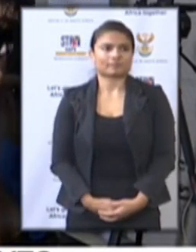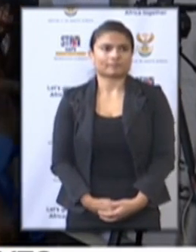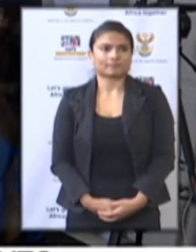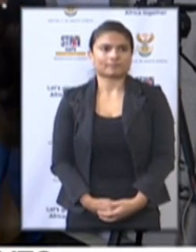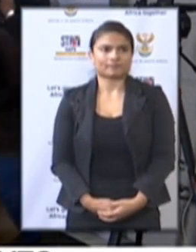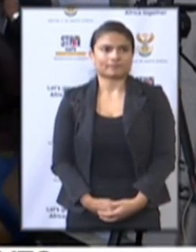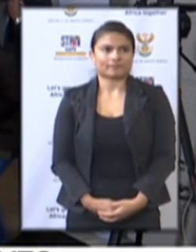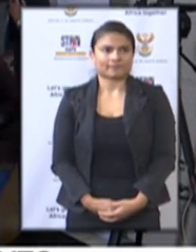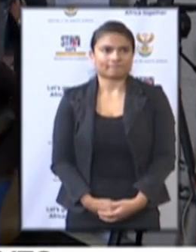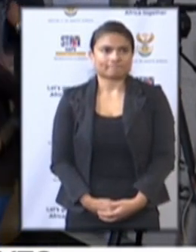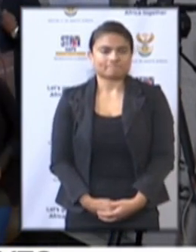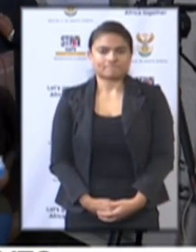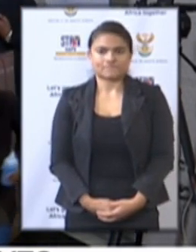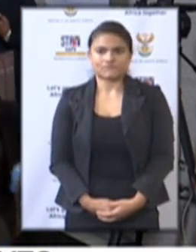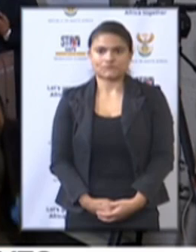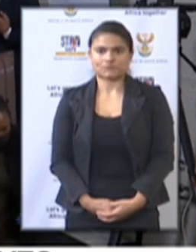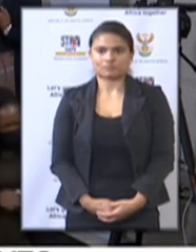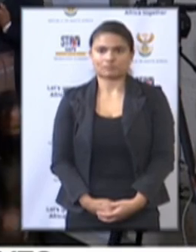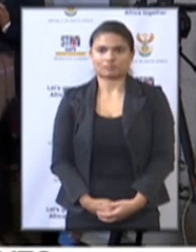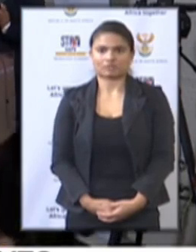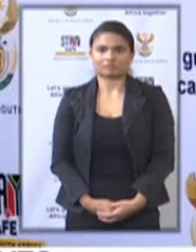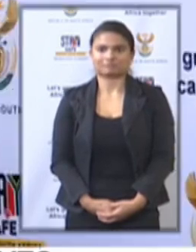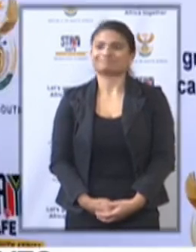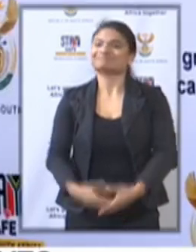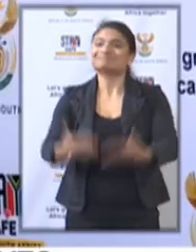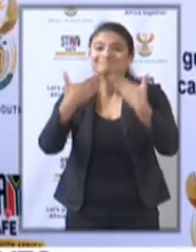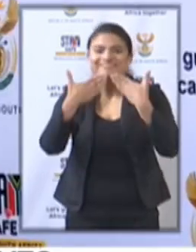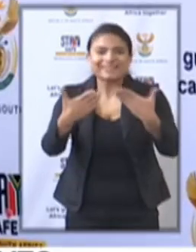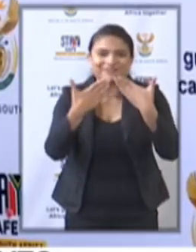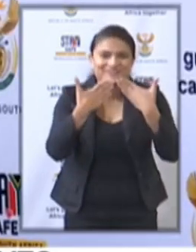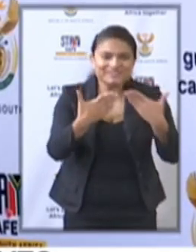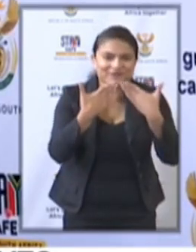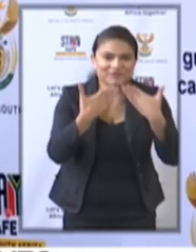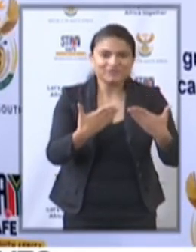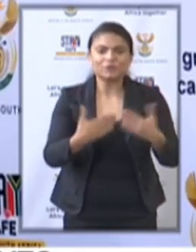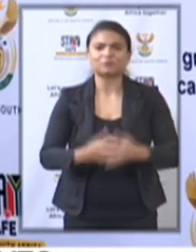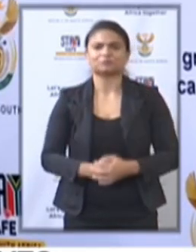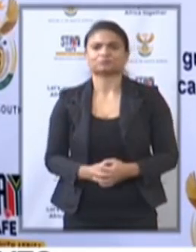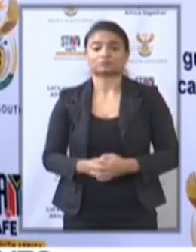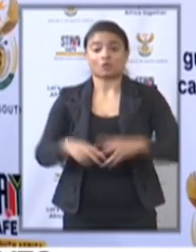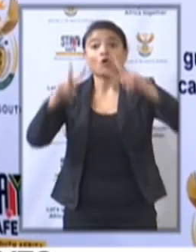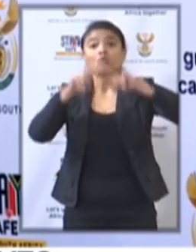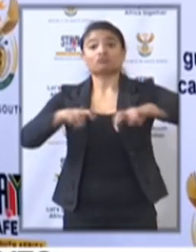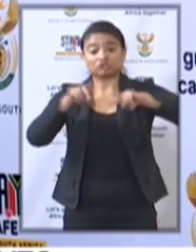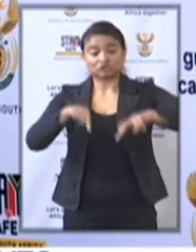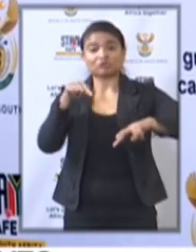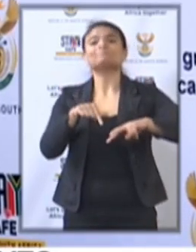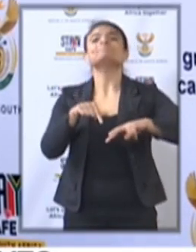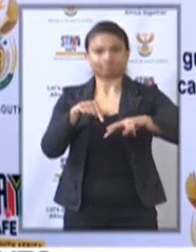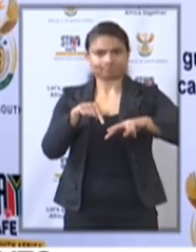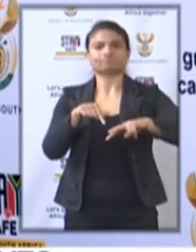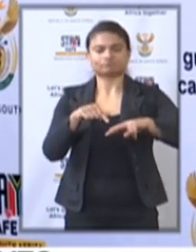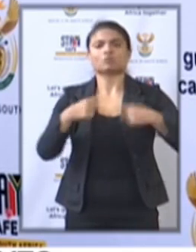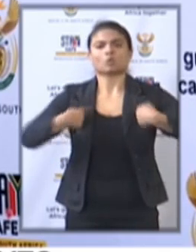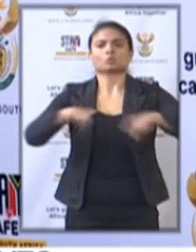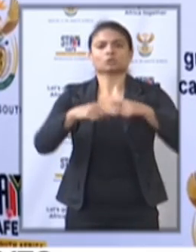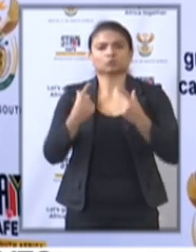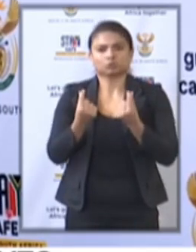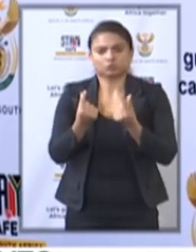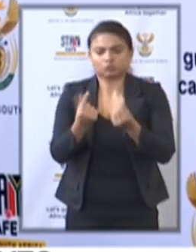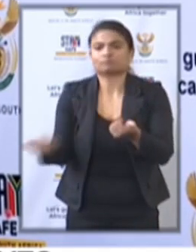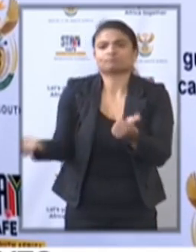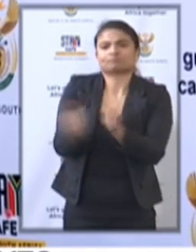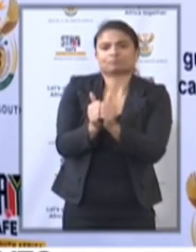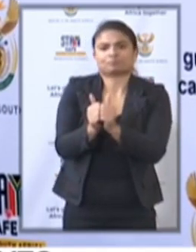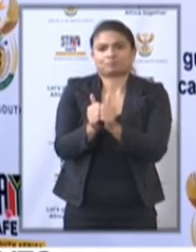Thanks very much, Ishmael. The study is conducted in partnership with the Council for